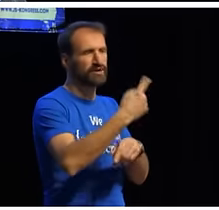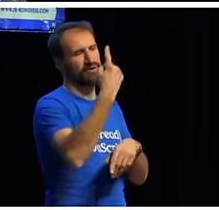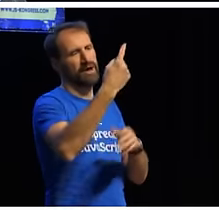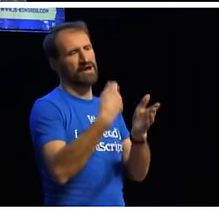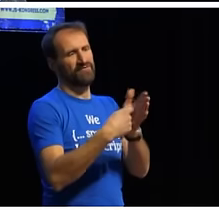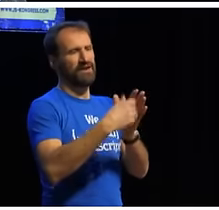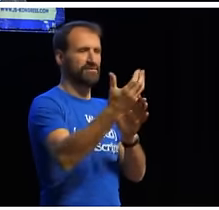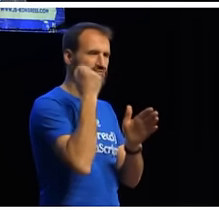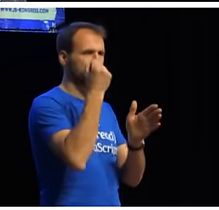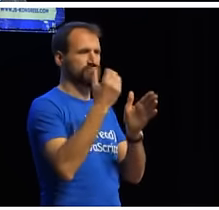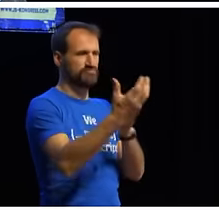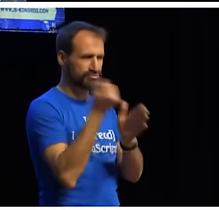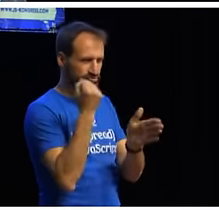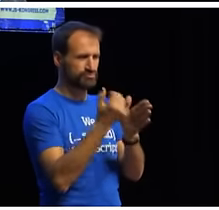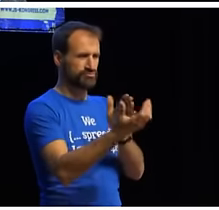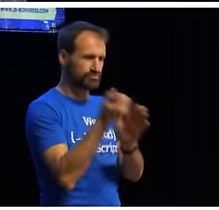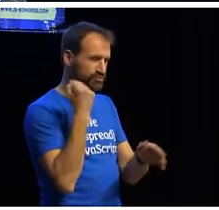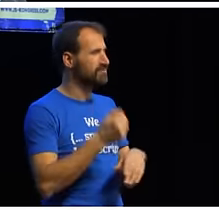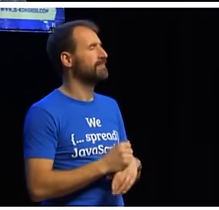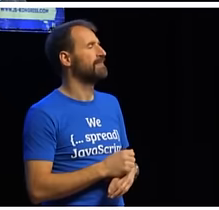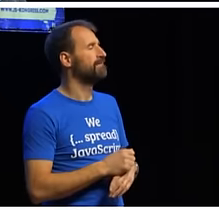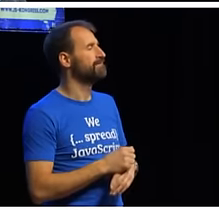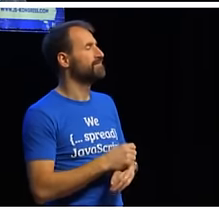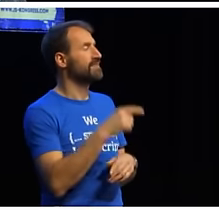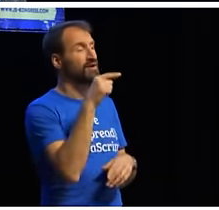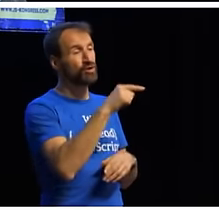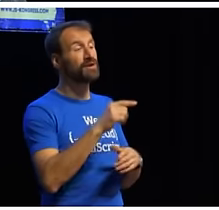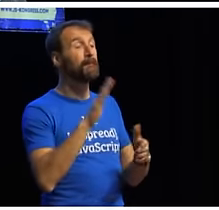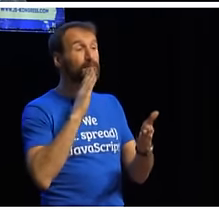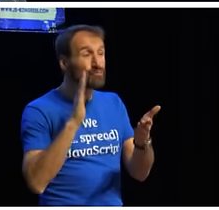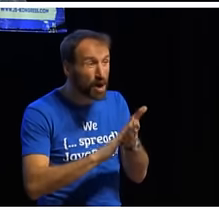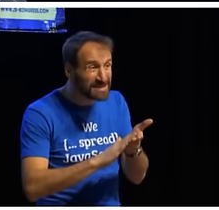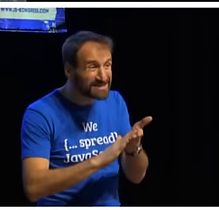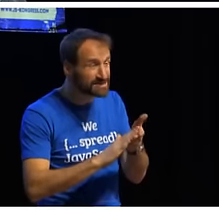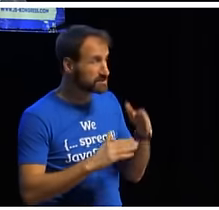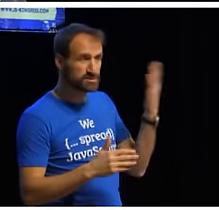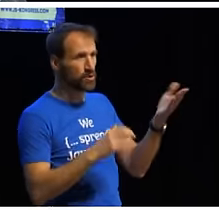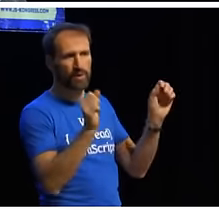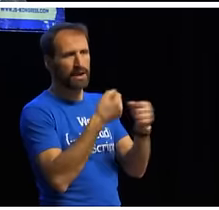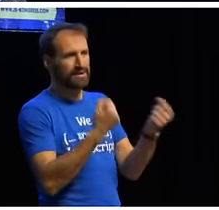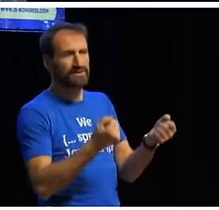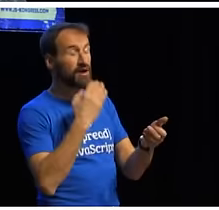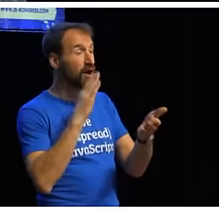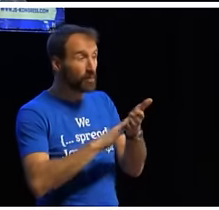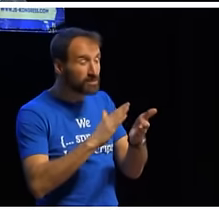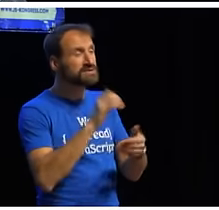With a promise, that would be not possible because you can emit only one